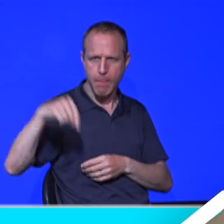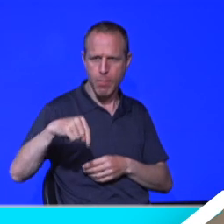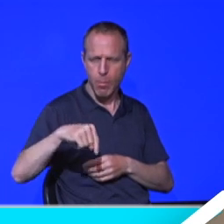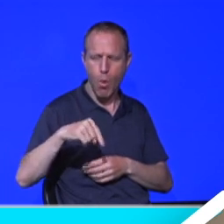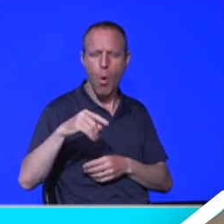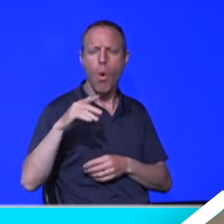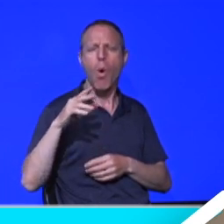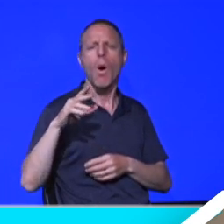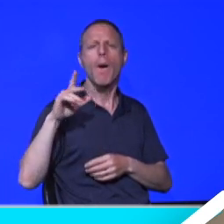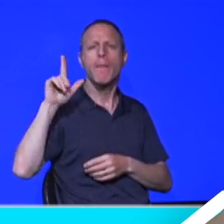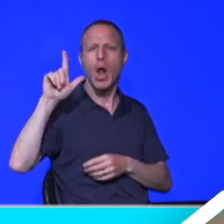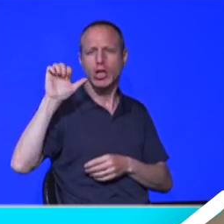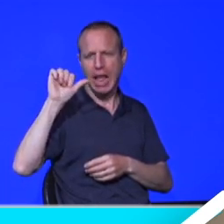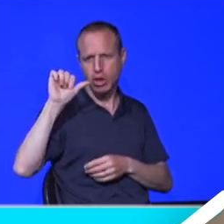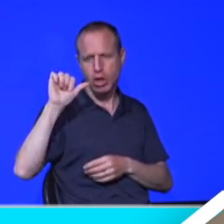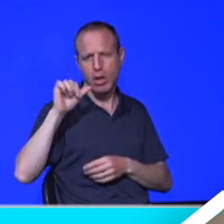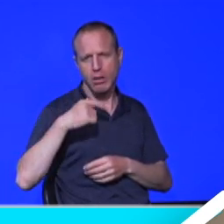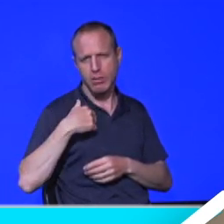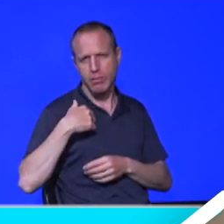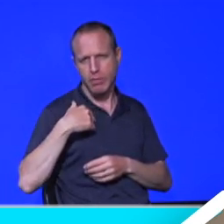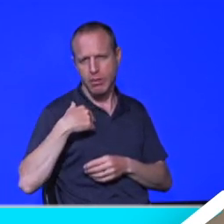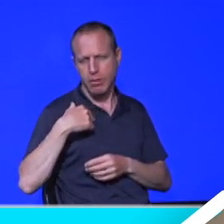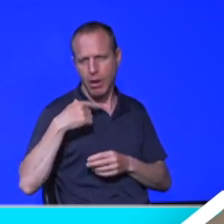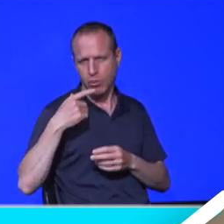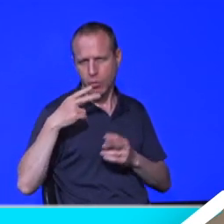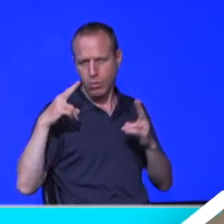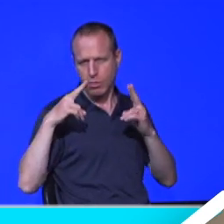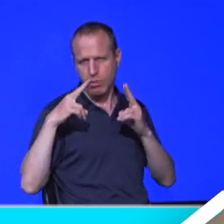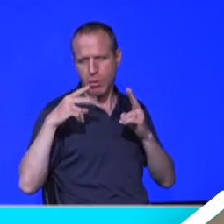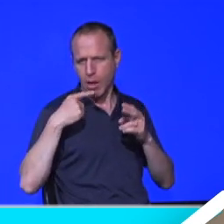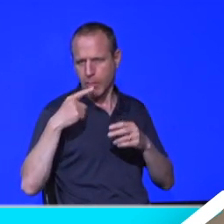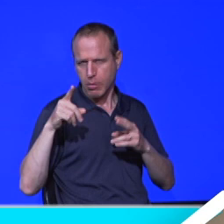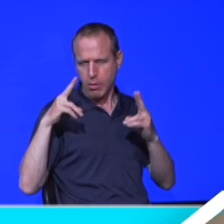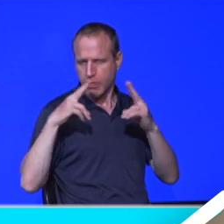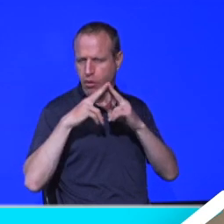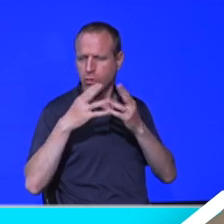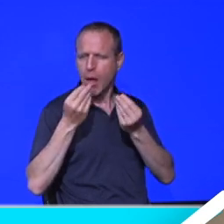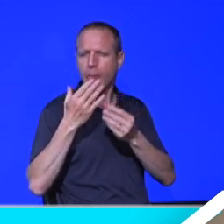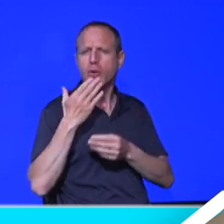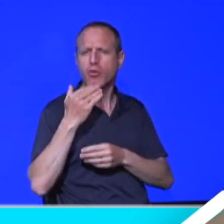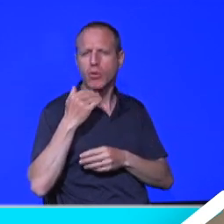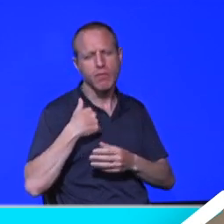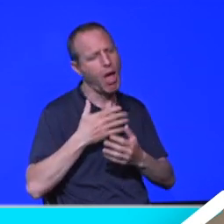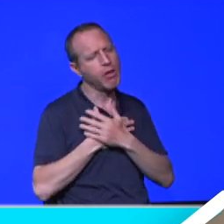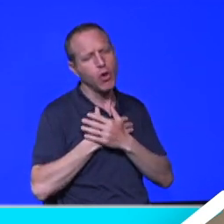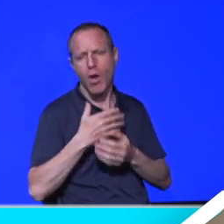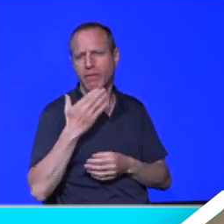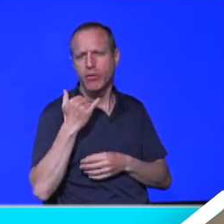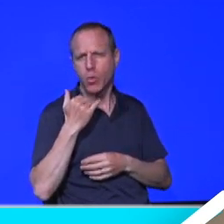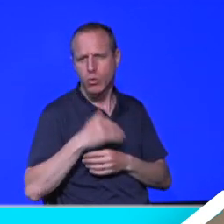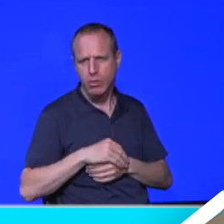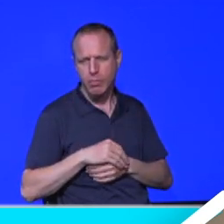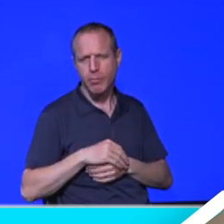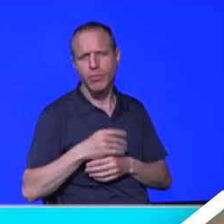and I went with him to the Torah lesson. So people now, they are used to see a lot of Jewish people and my love to Jewish people. And